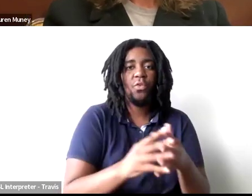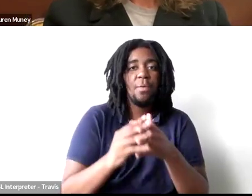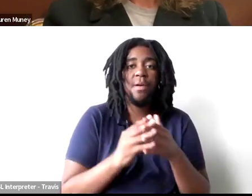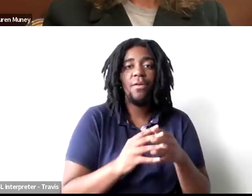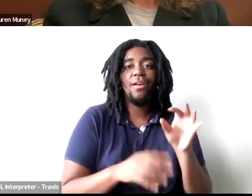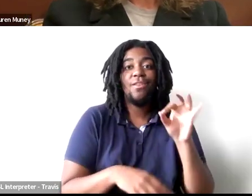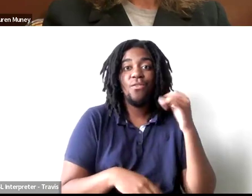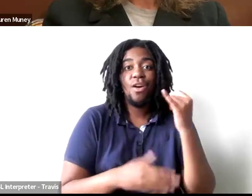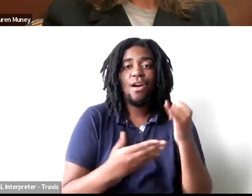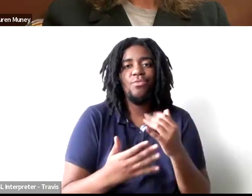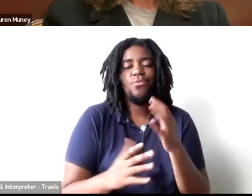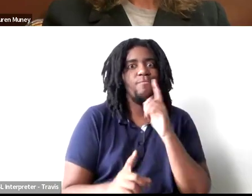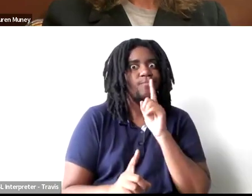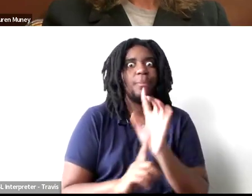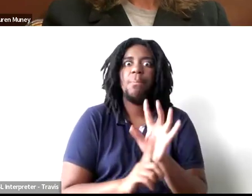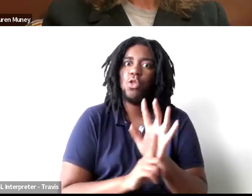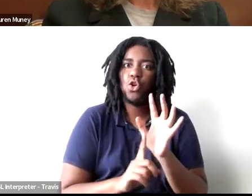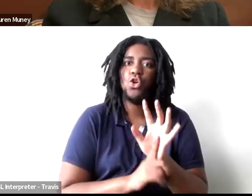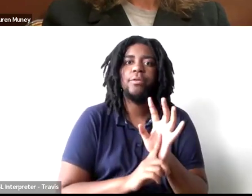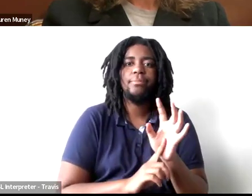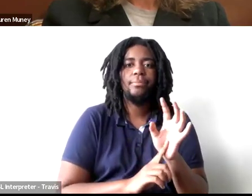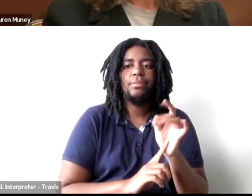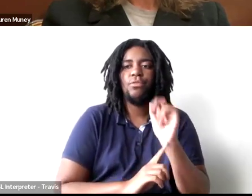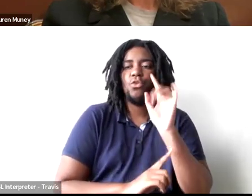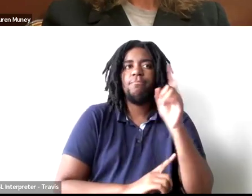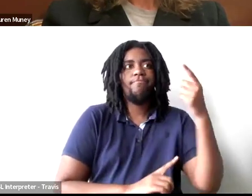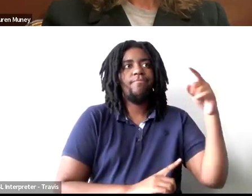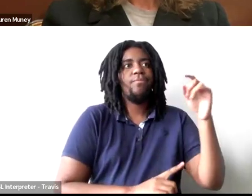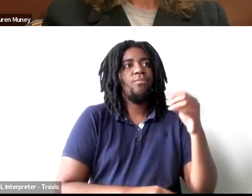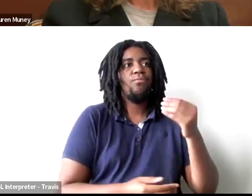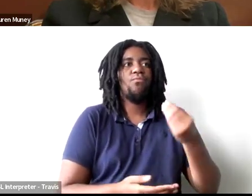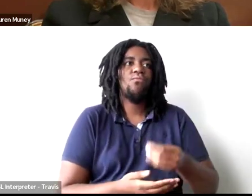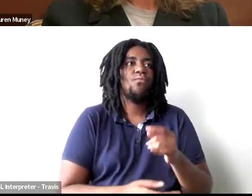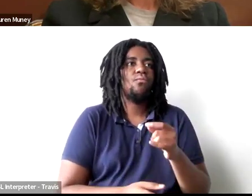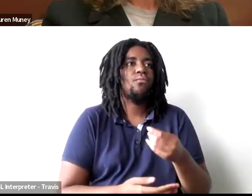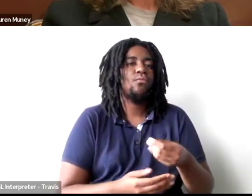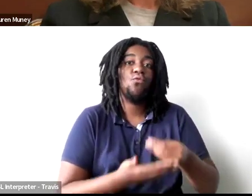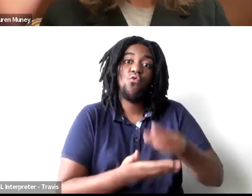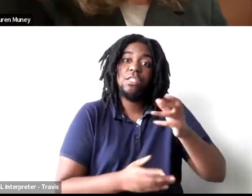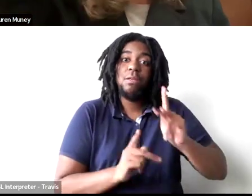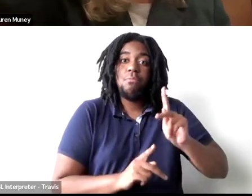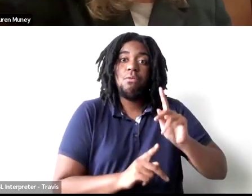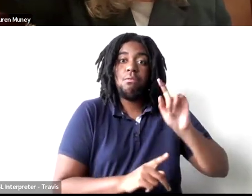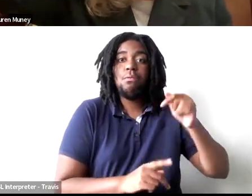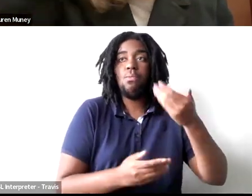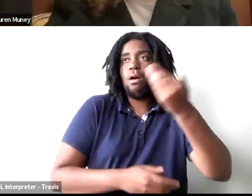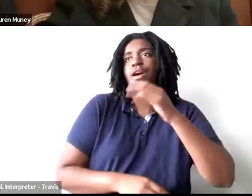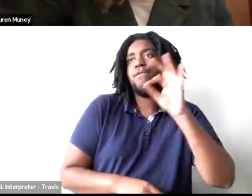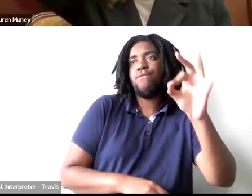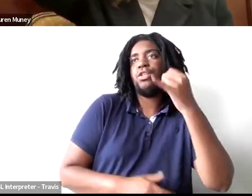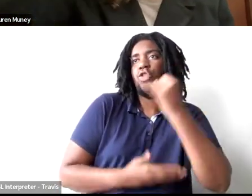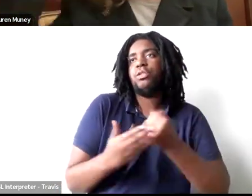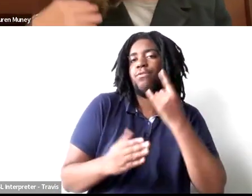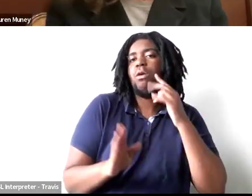cutting profiles for the elite and producing a very beautiful kind of presentation,